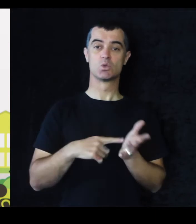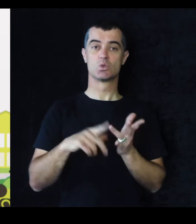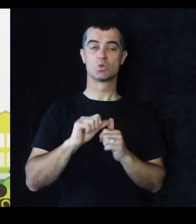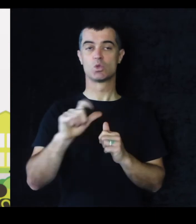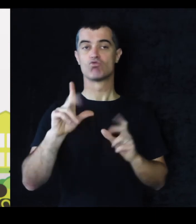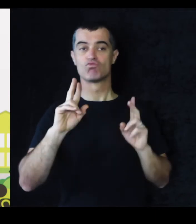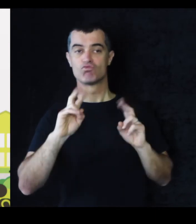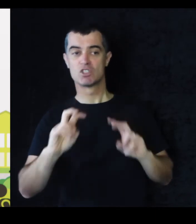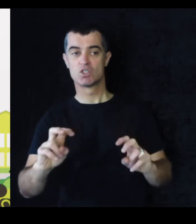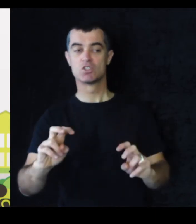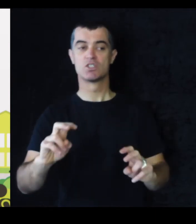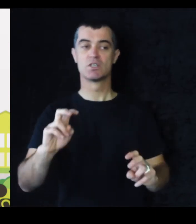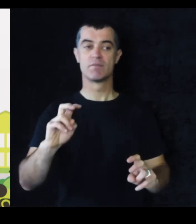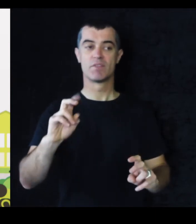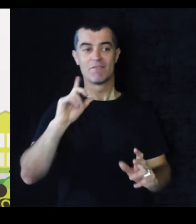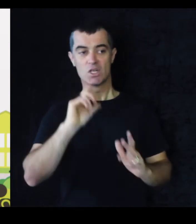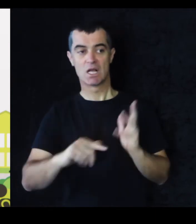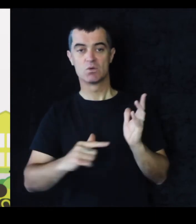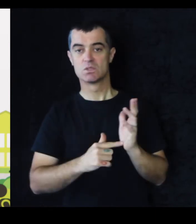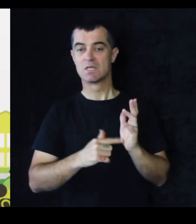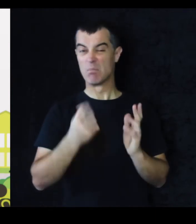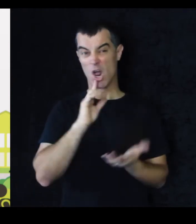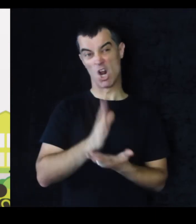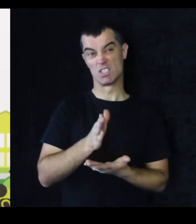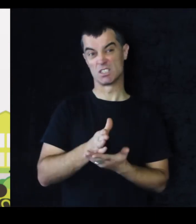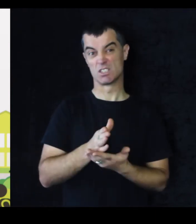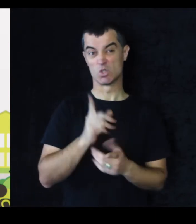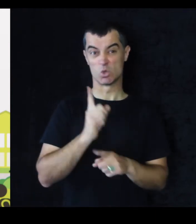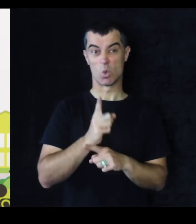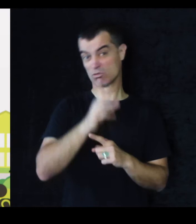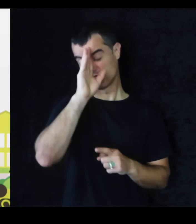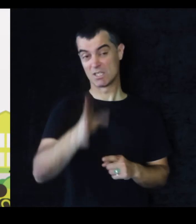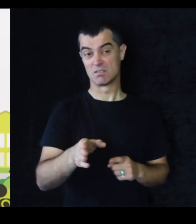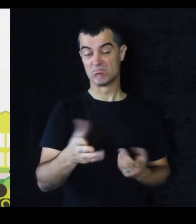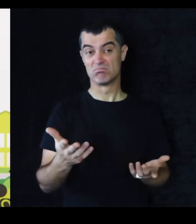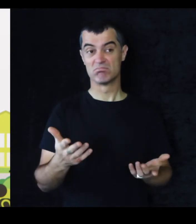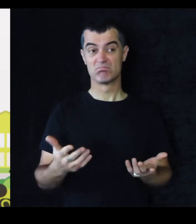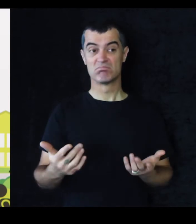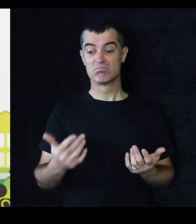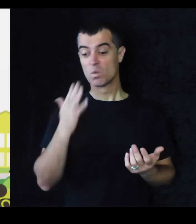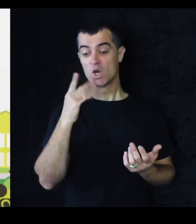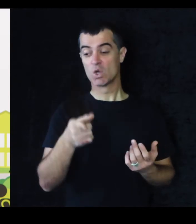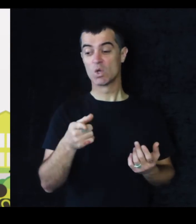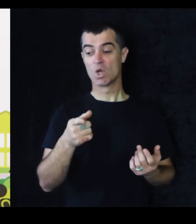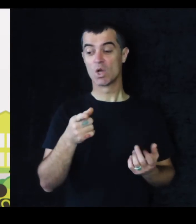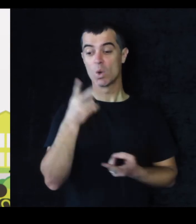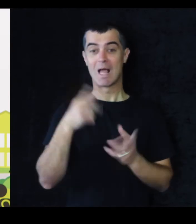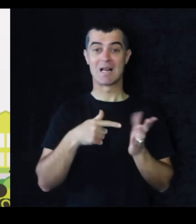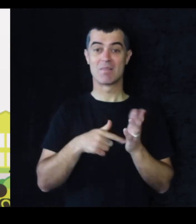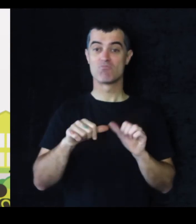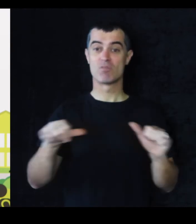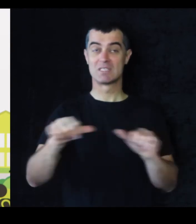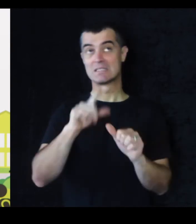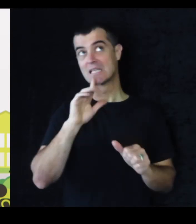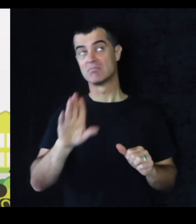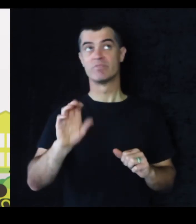your research and just be honest and upfront straight away when you're looking at the property.